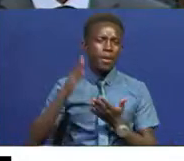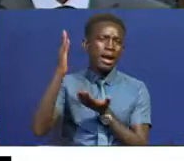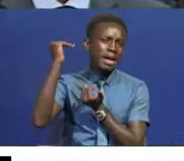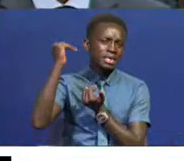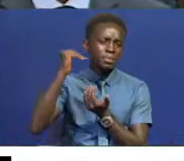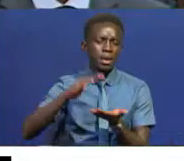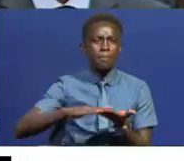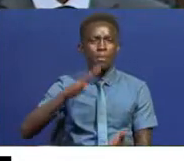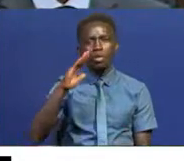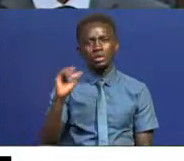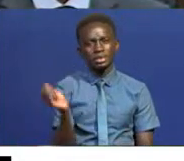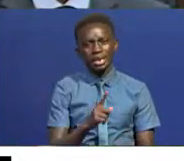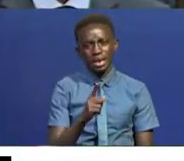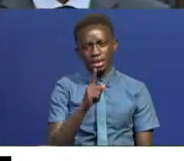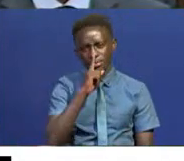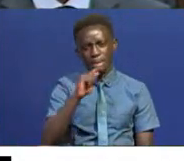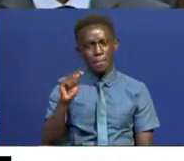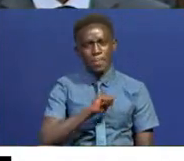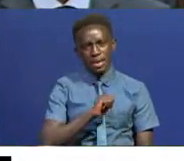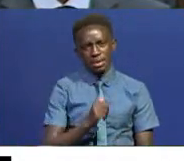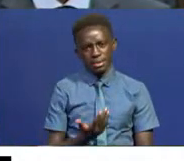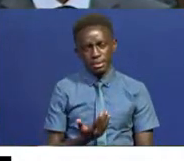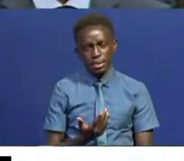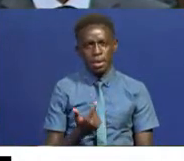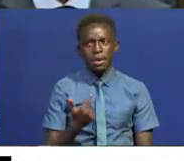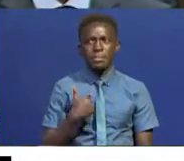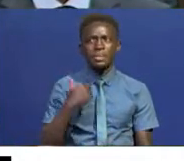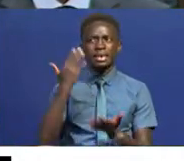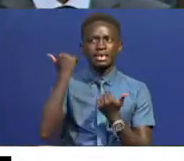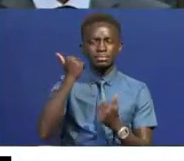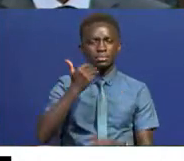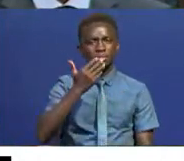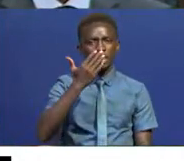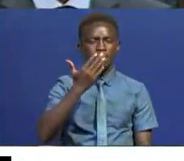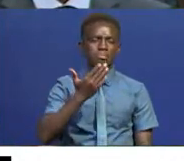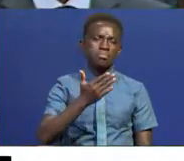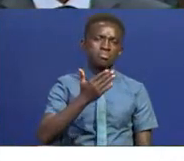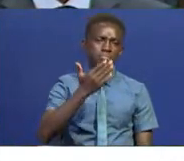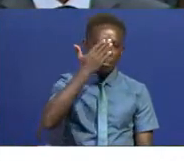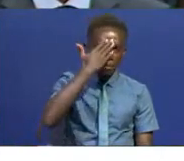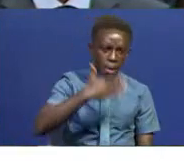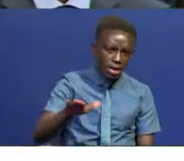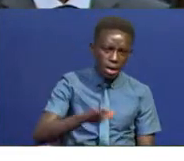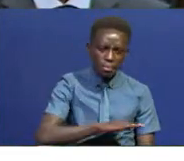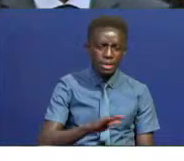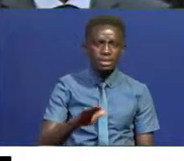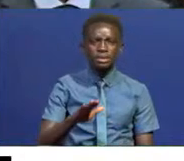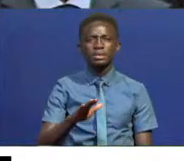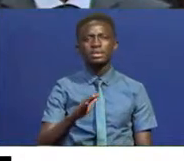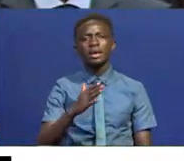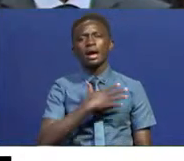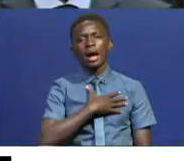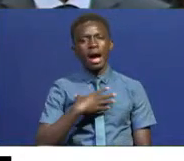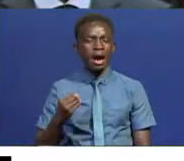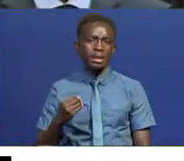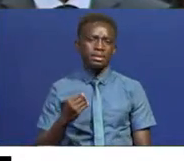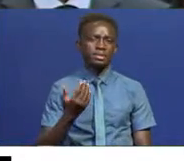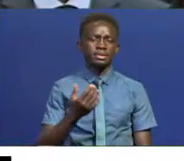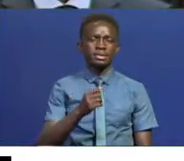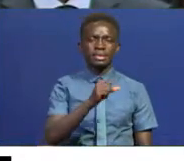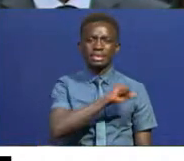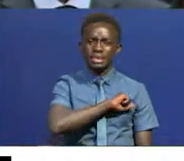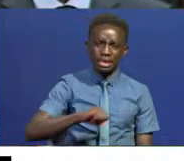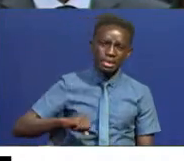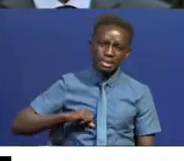encourage our legislature. I know they have tried in the past